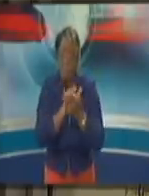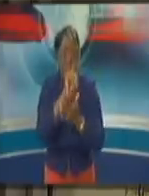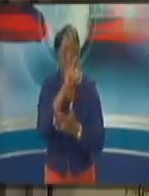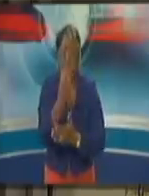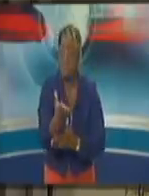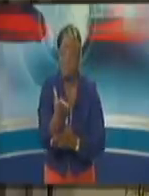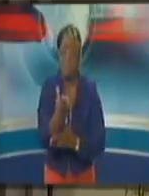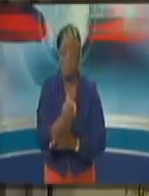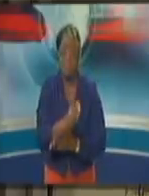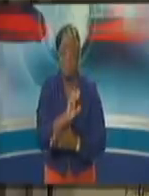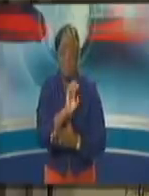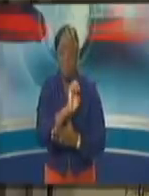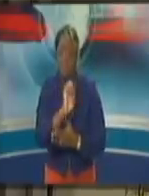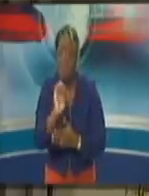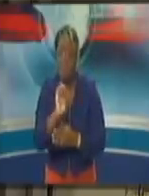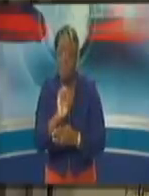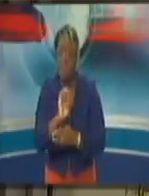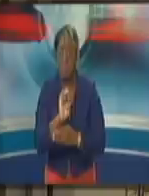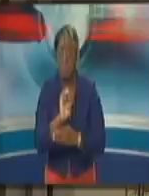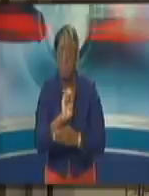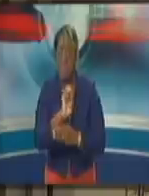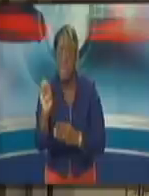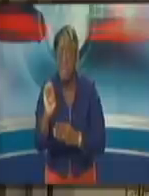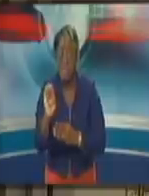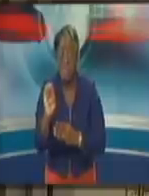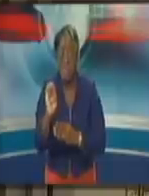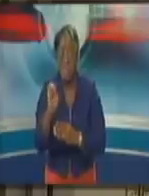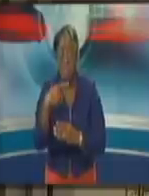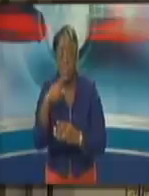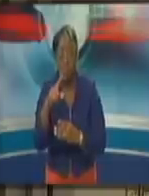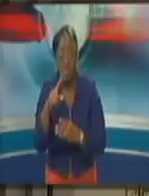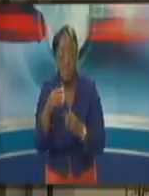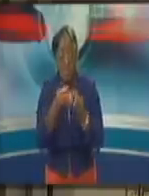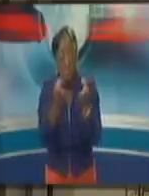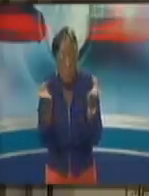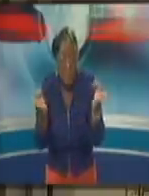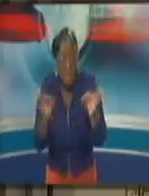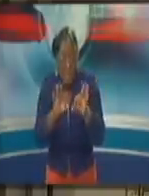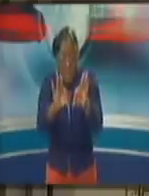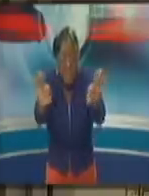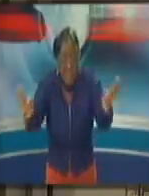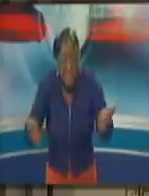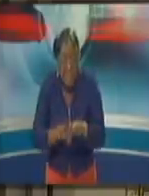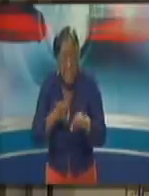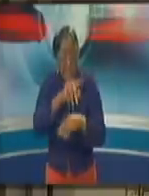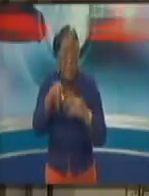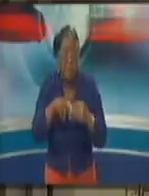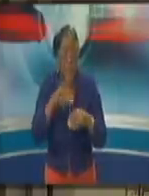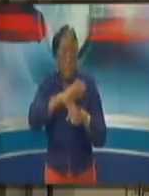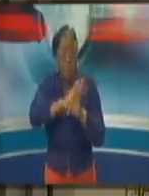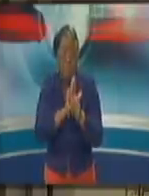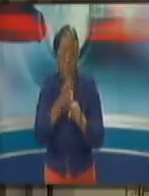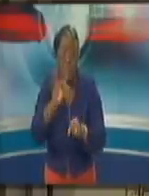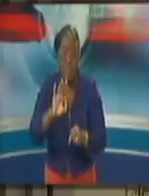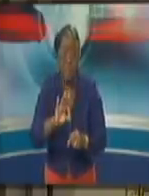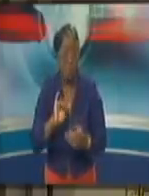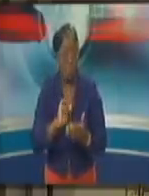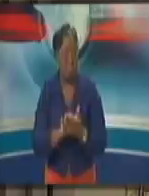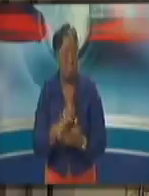Facility is being used for anything related to COVID. That, to me,